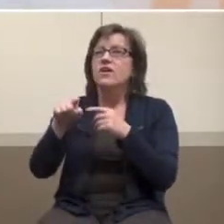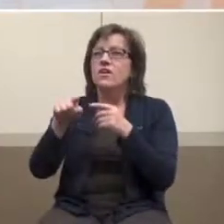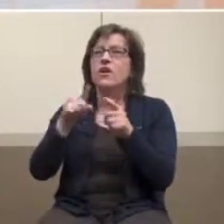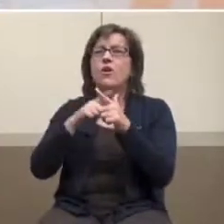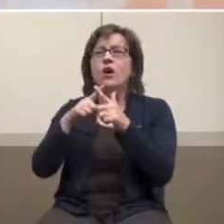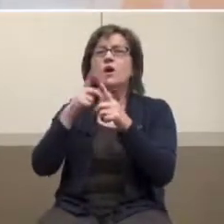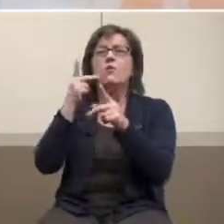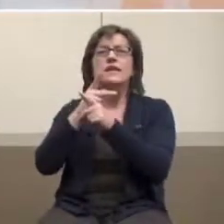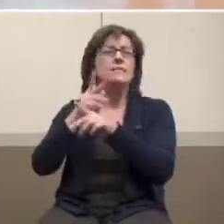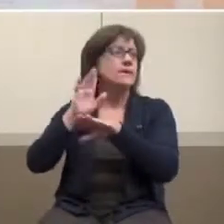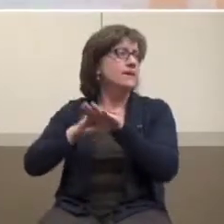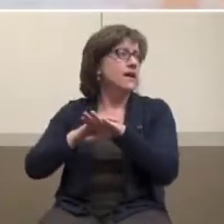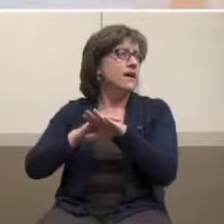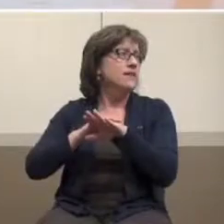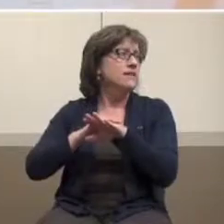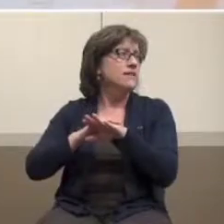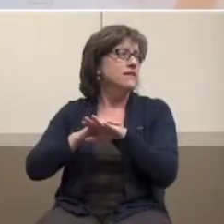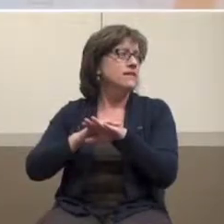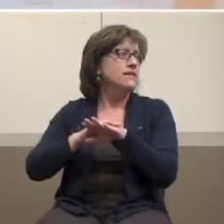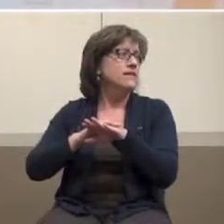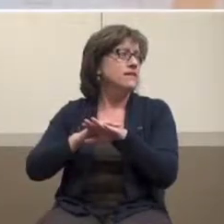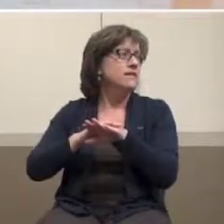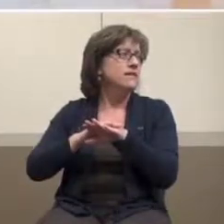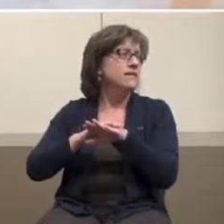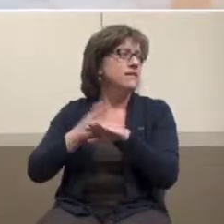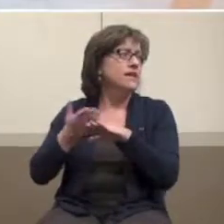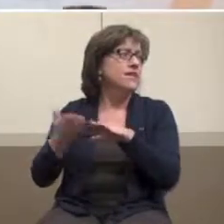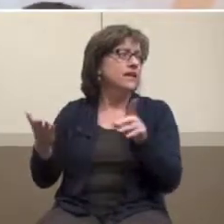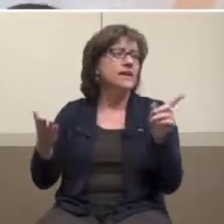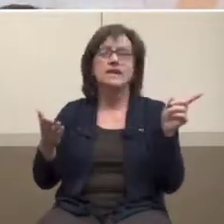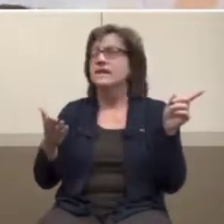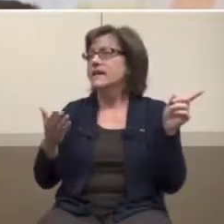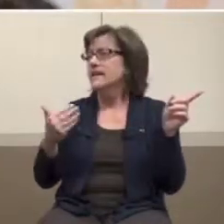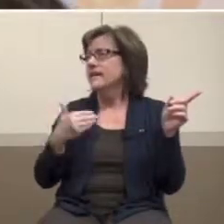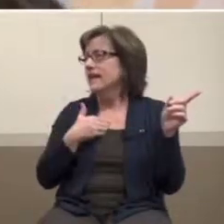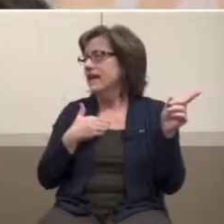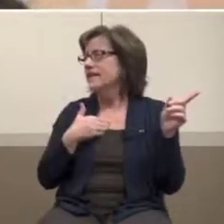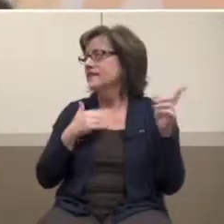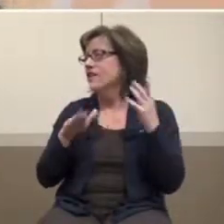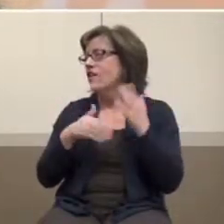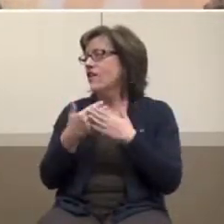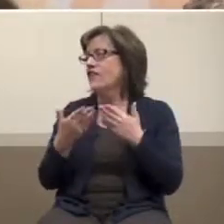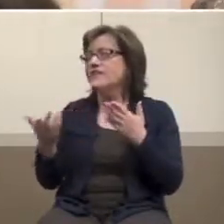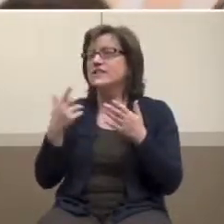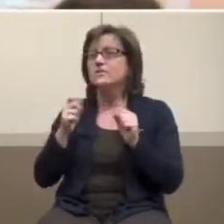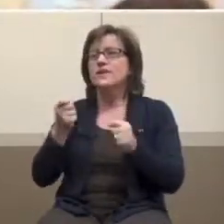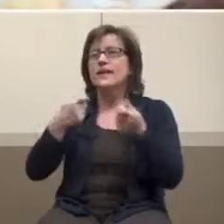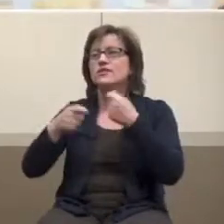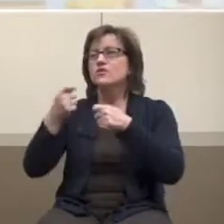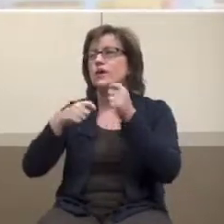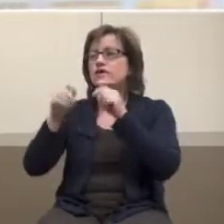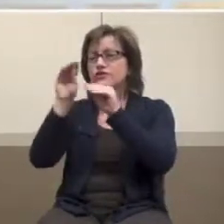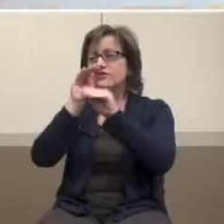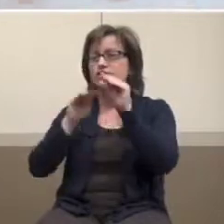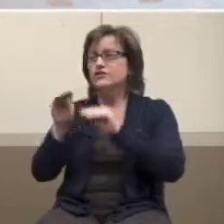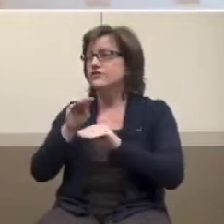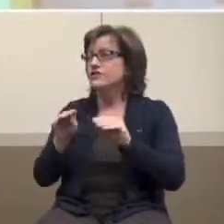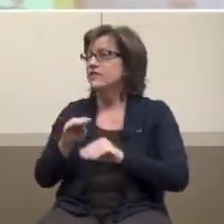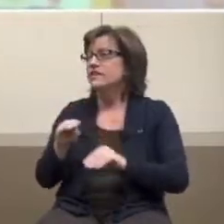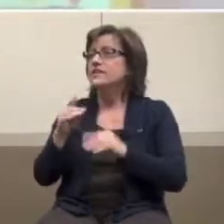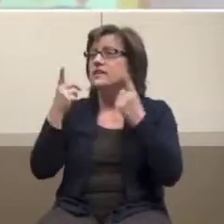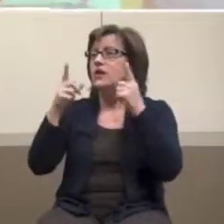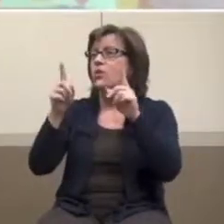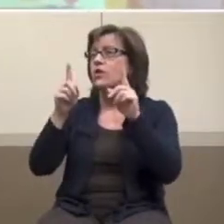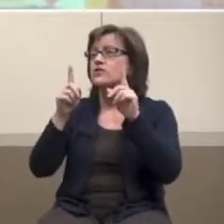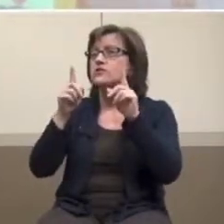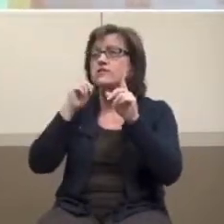a thing, and then it has all the things that we can switch out. So far that's working as far as the